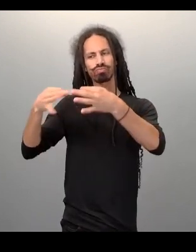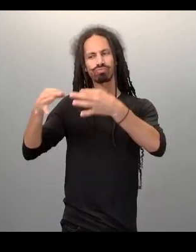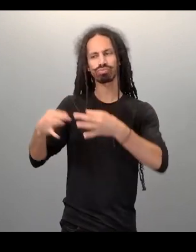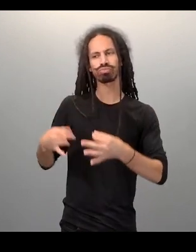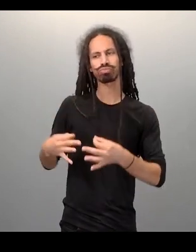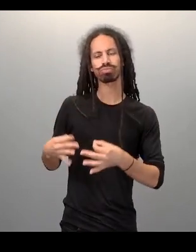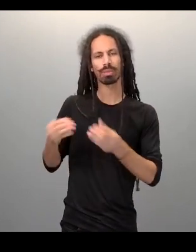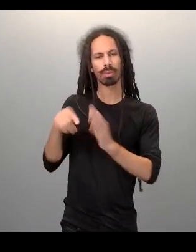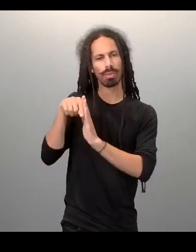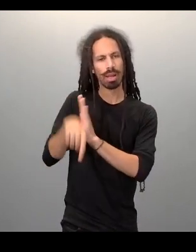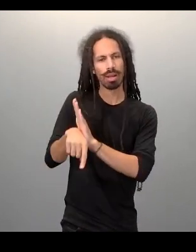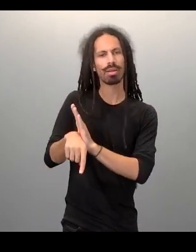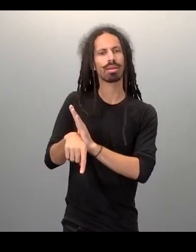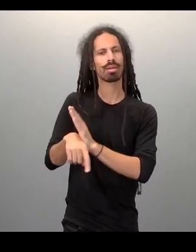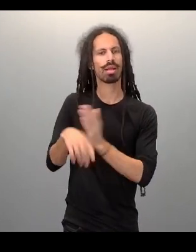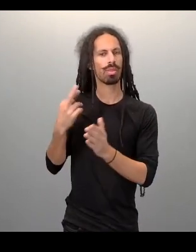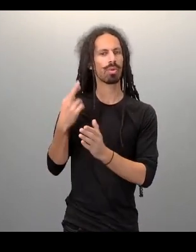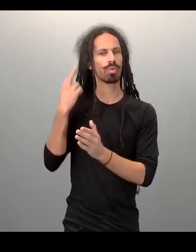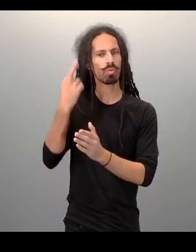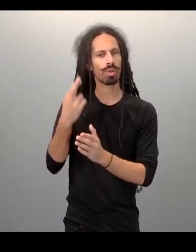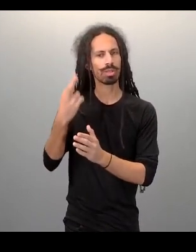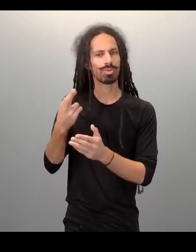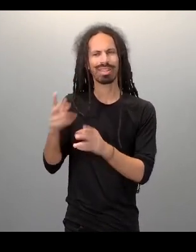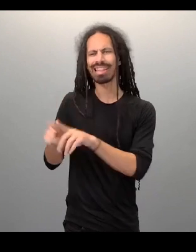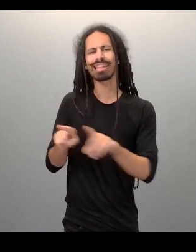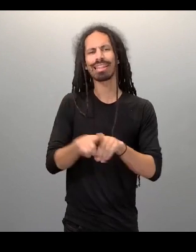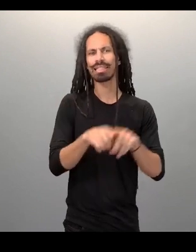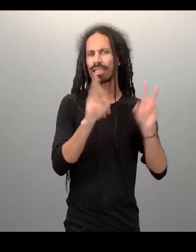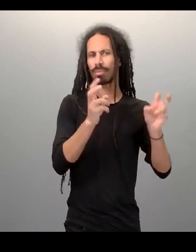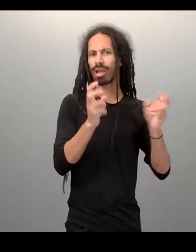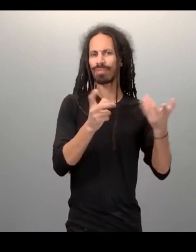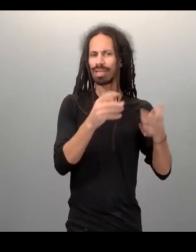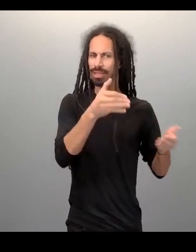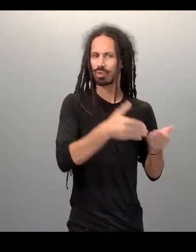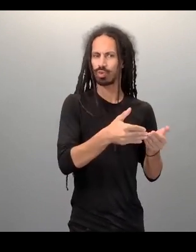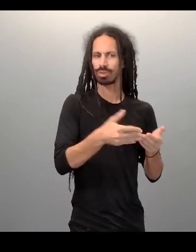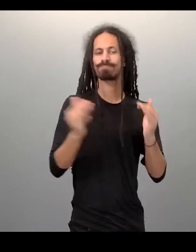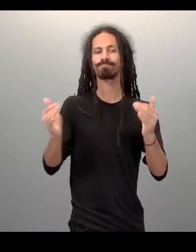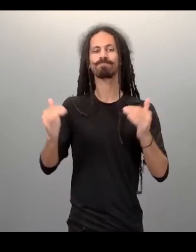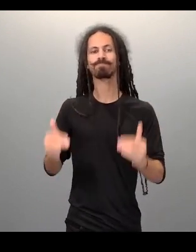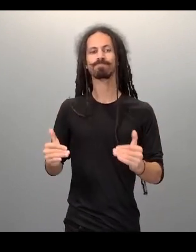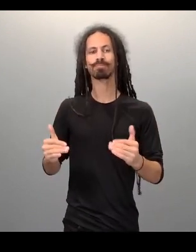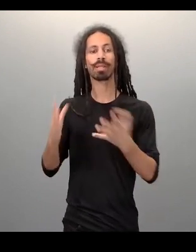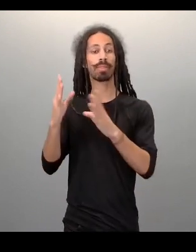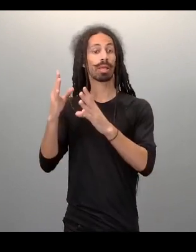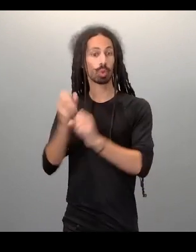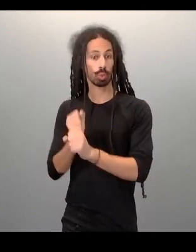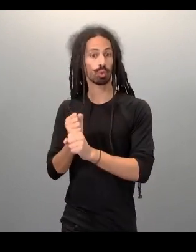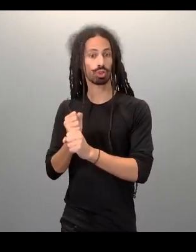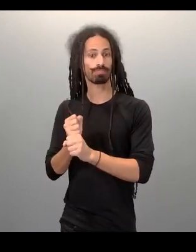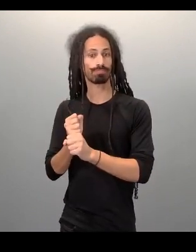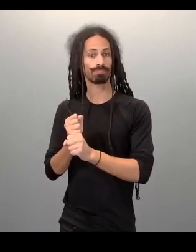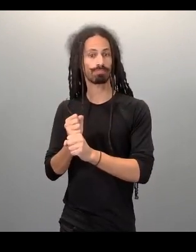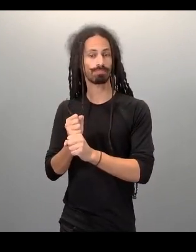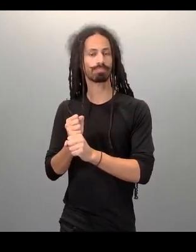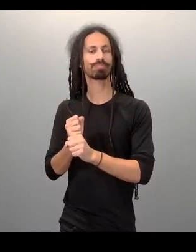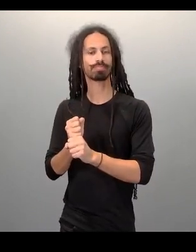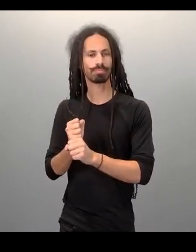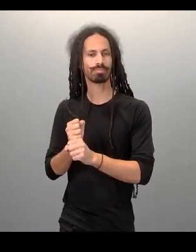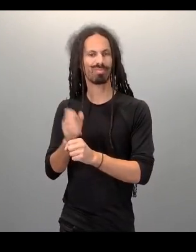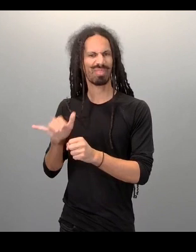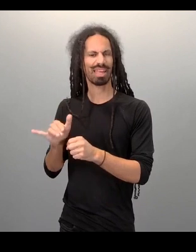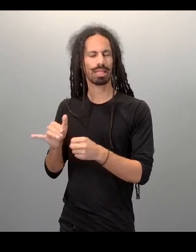the point that we raised in the introduction. And then we have a conclusion. This is followed by a closing